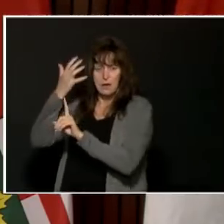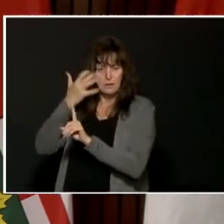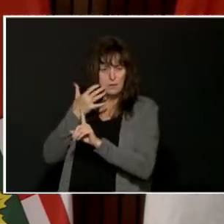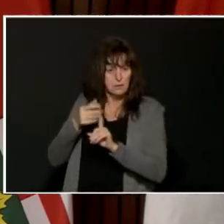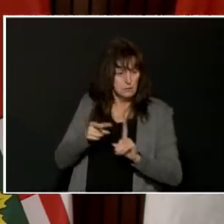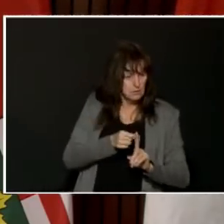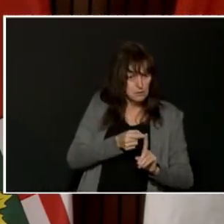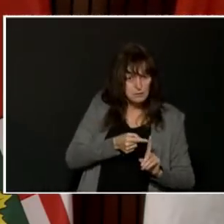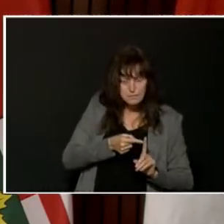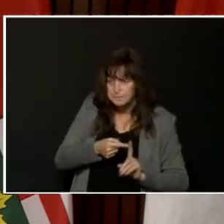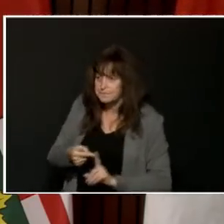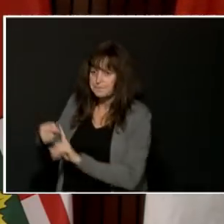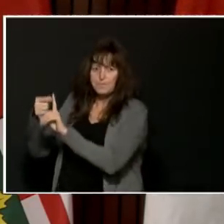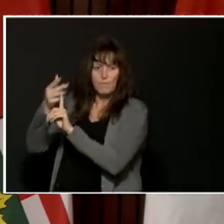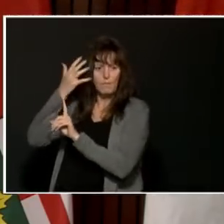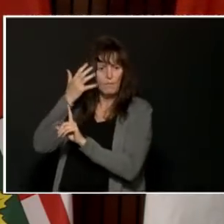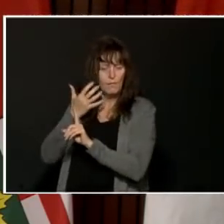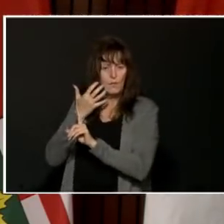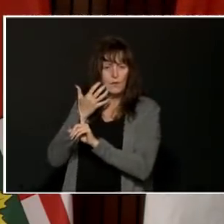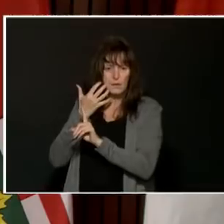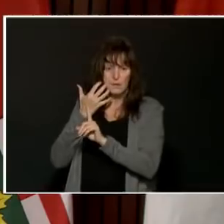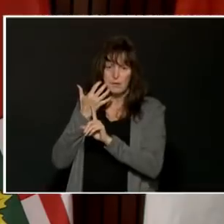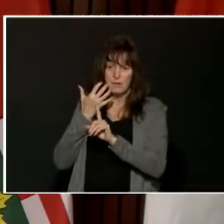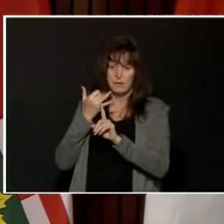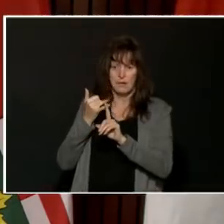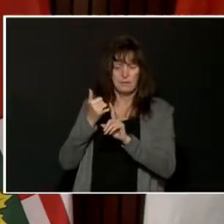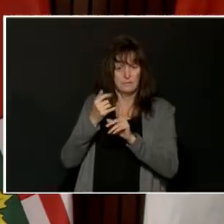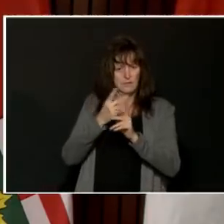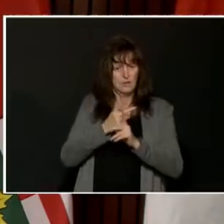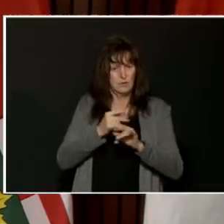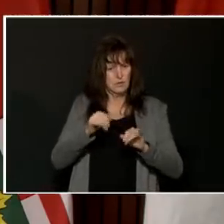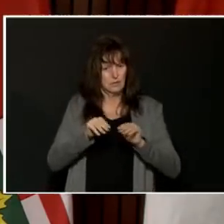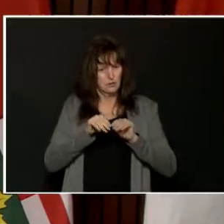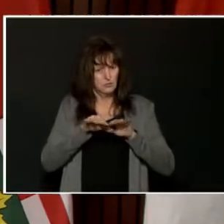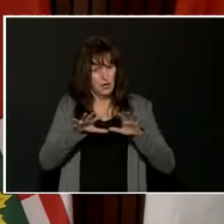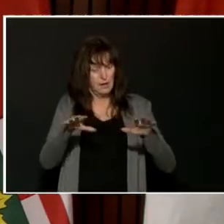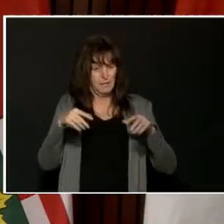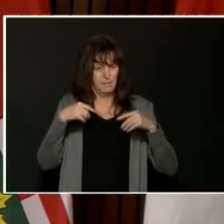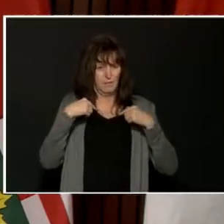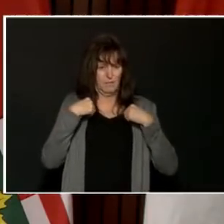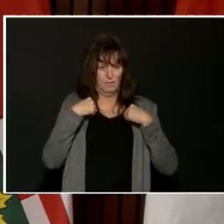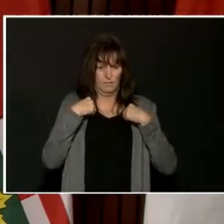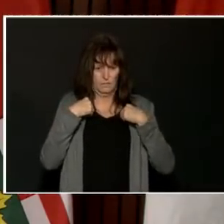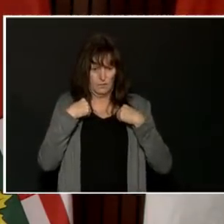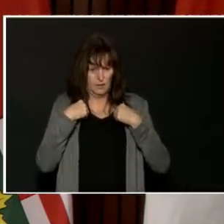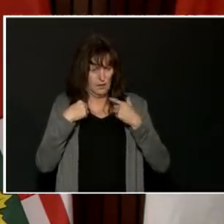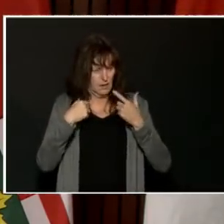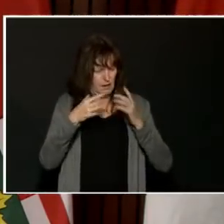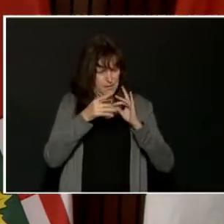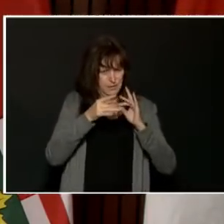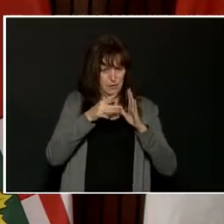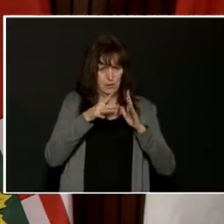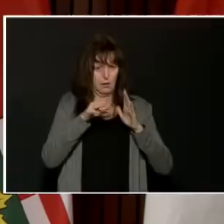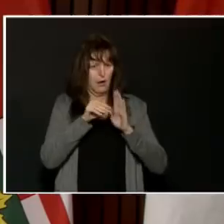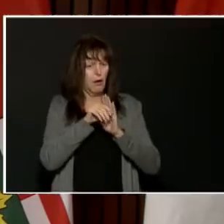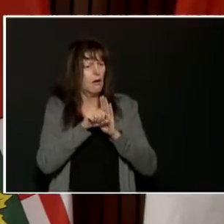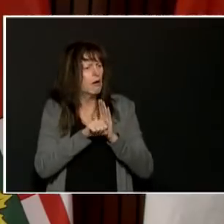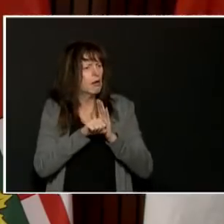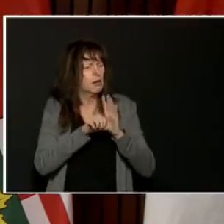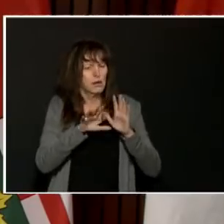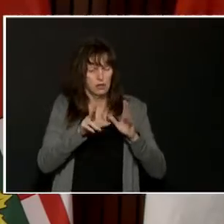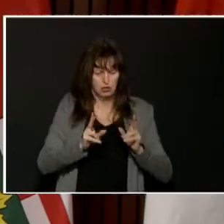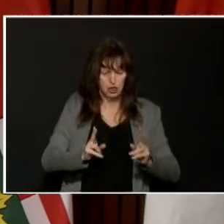greater challenge in front of you. Now, I've talked a lot about the uncertainty and the urgency. It's a very, very challenging place to model right